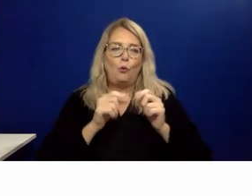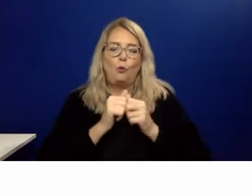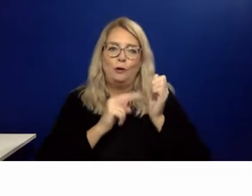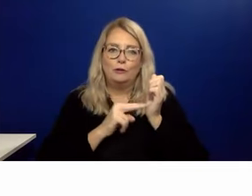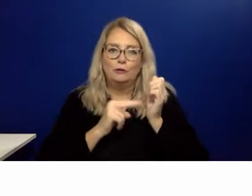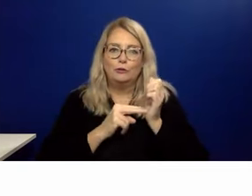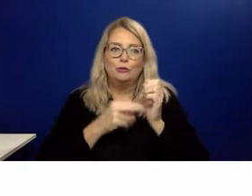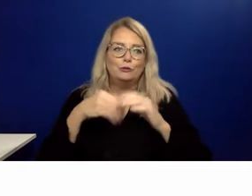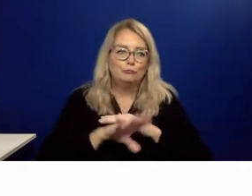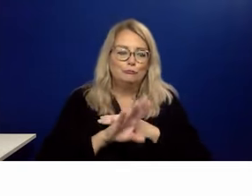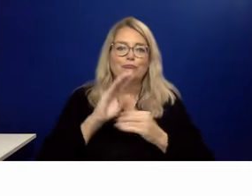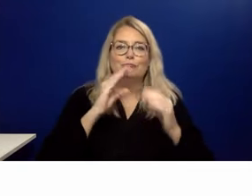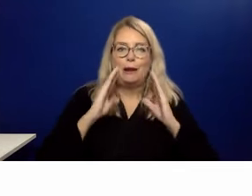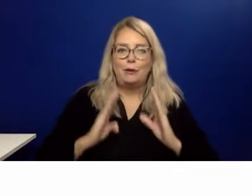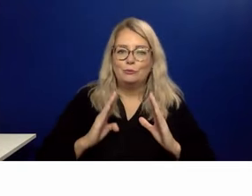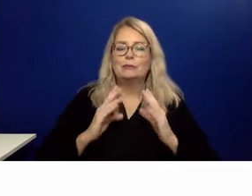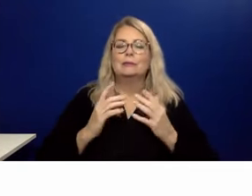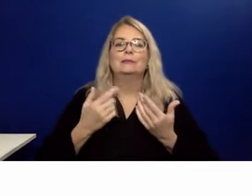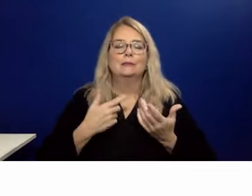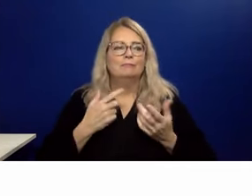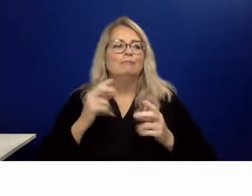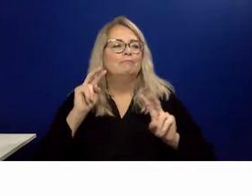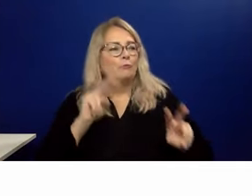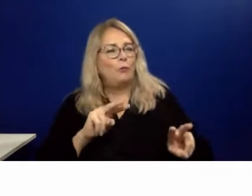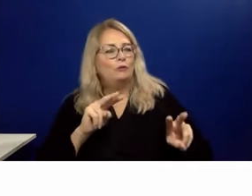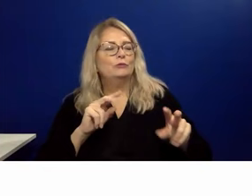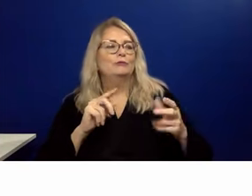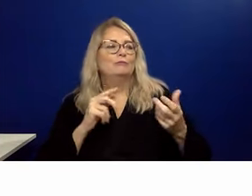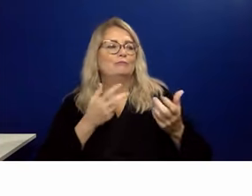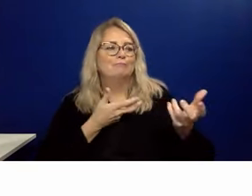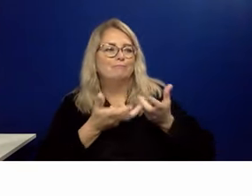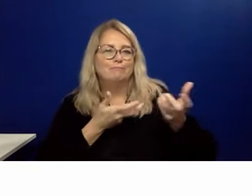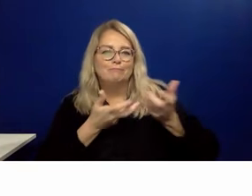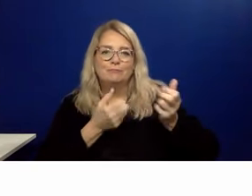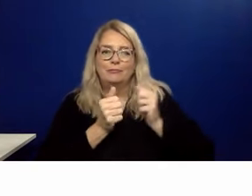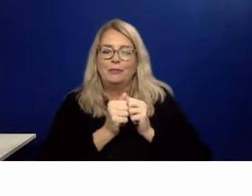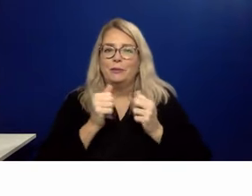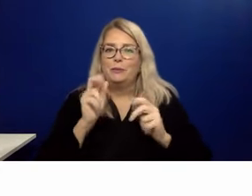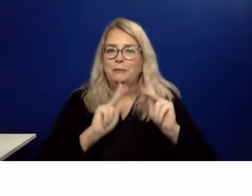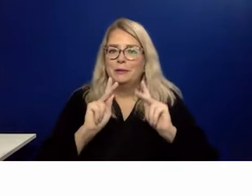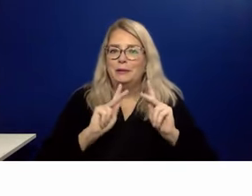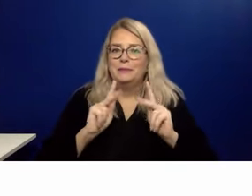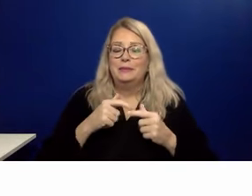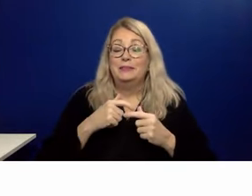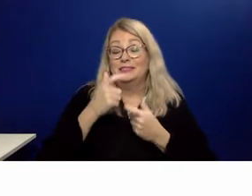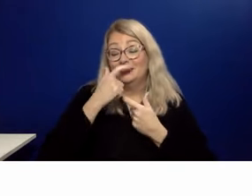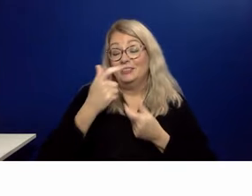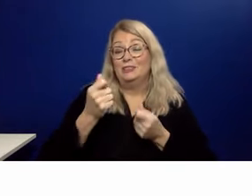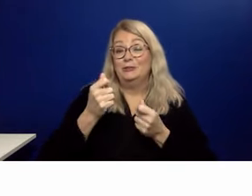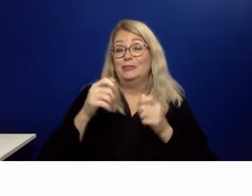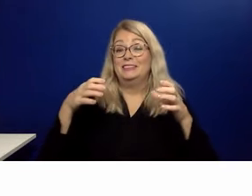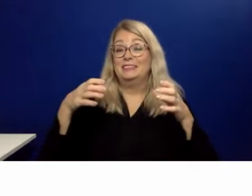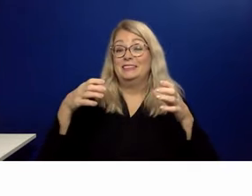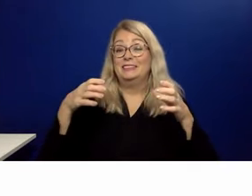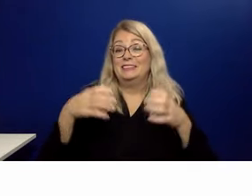in our interactions with patients. So I don't know, they're an interesting population to study. They're wonderful